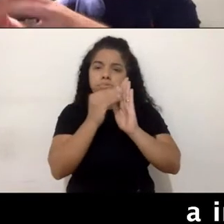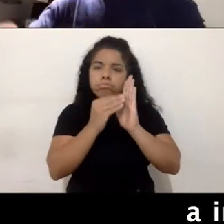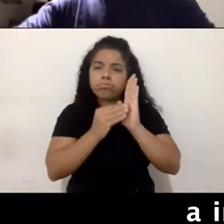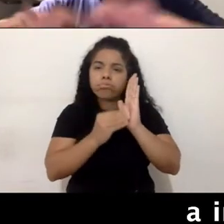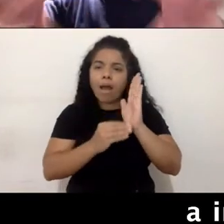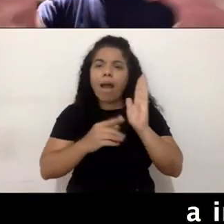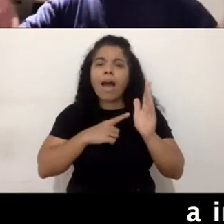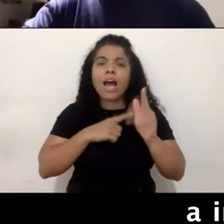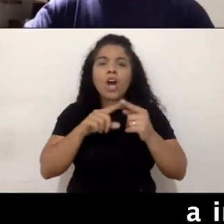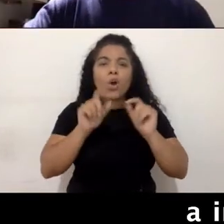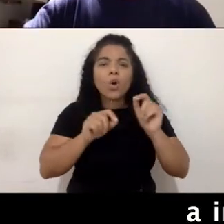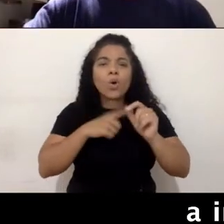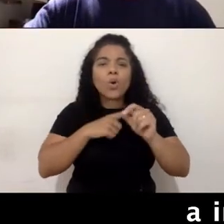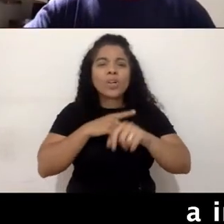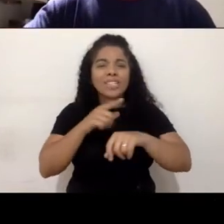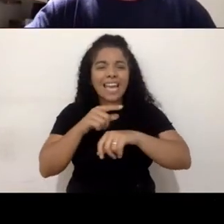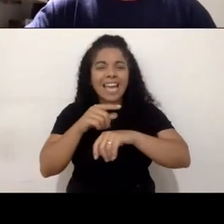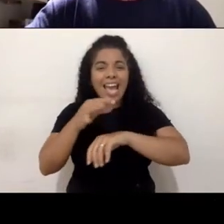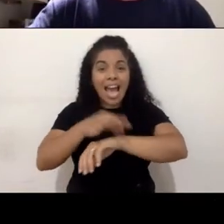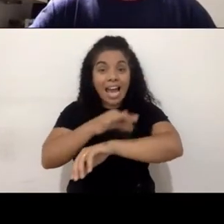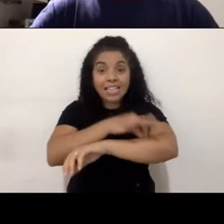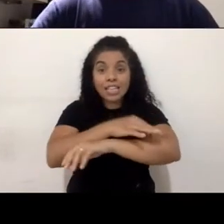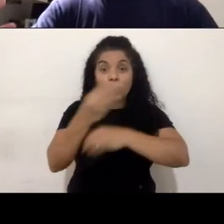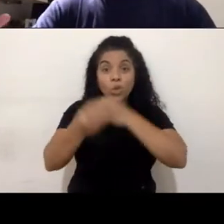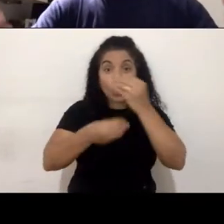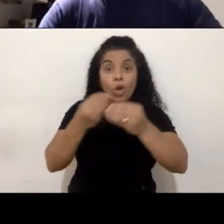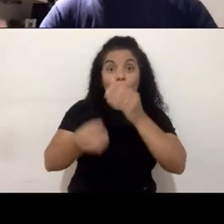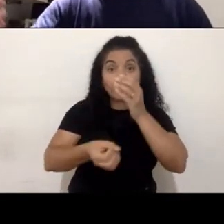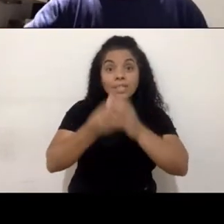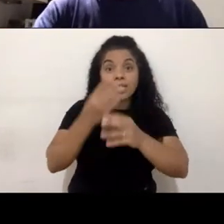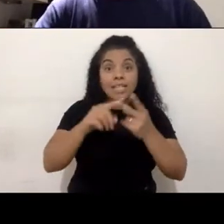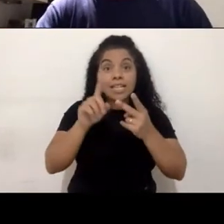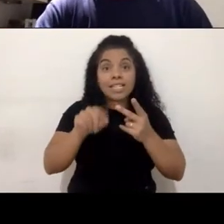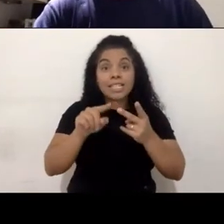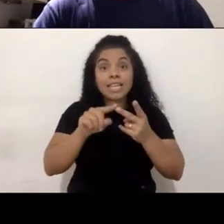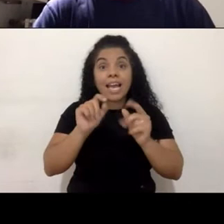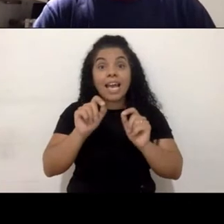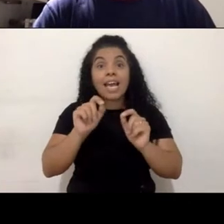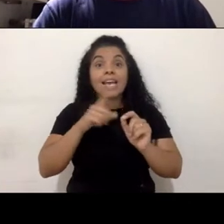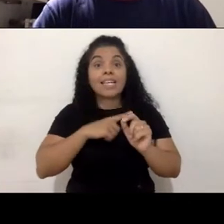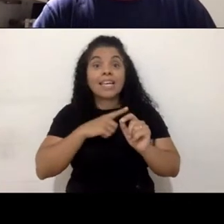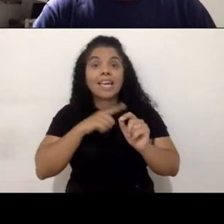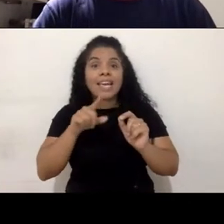organize our infrastructure into these stacks and integrate them and deliver changes to those.